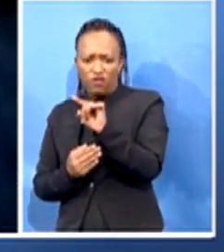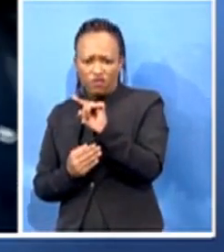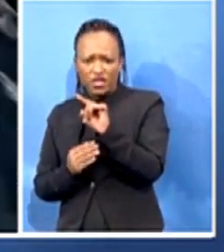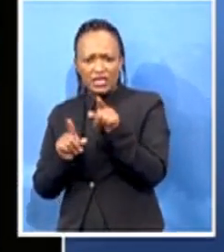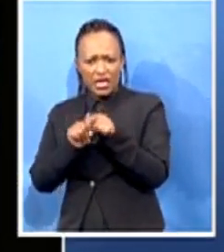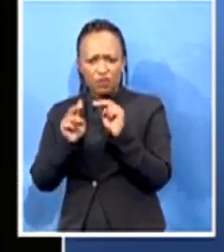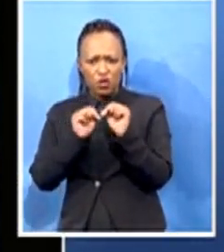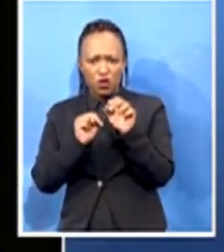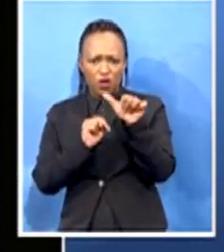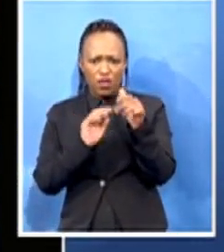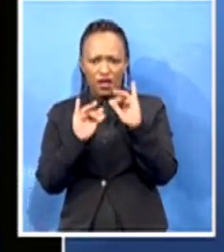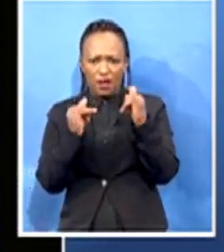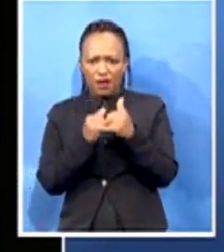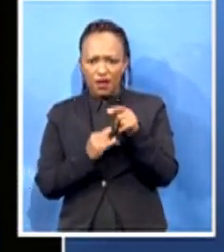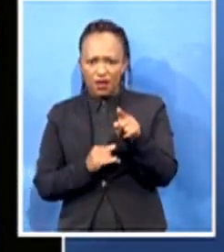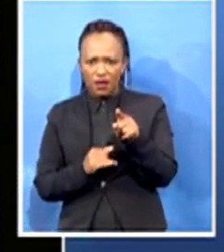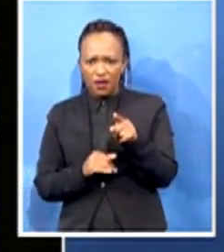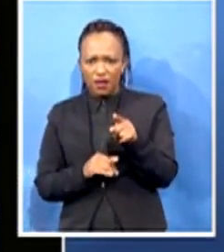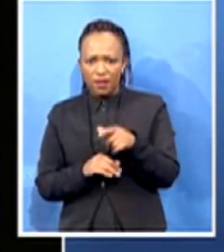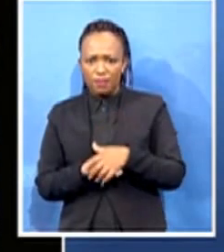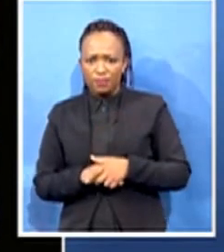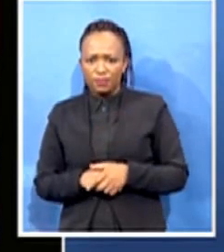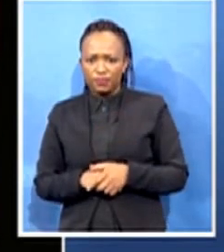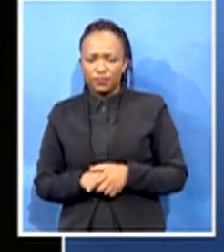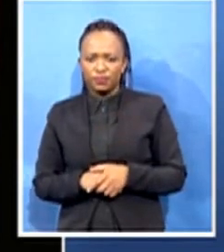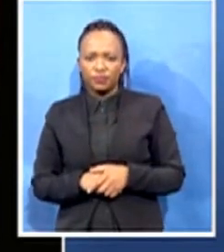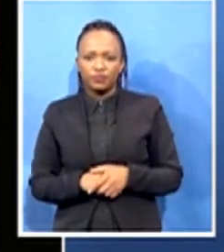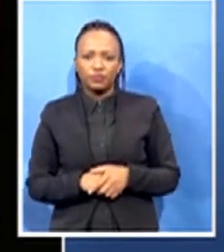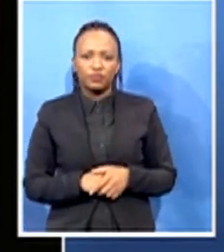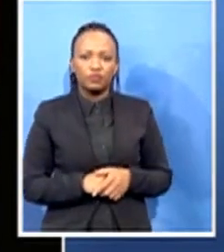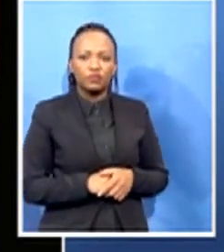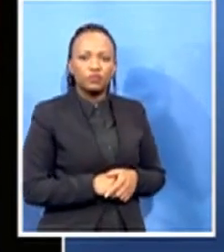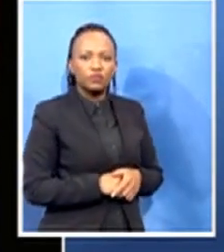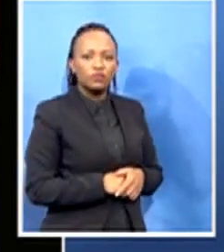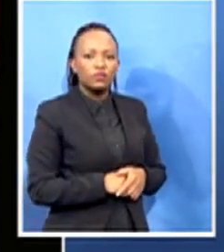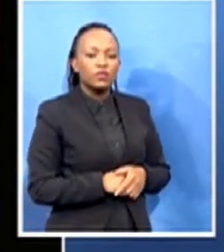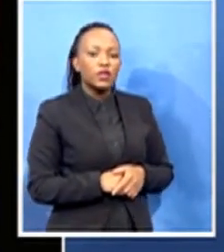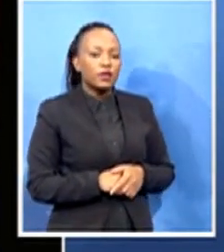I think every case is judged on its own merits. I'm sure